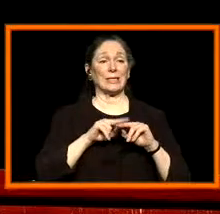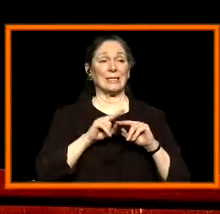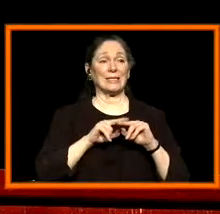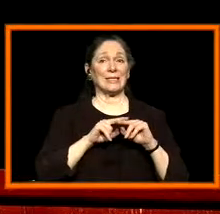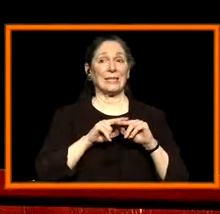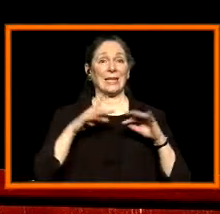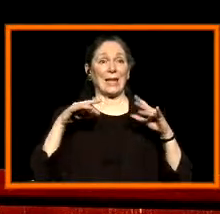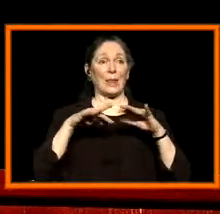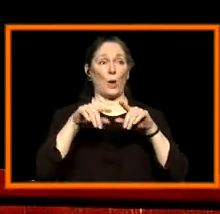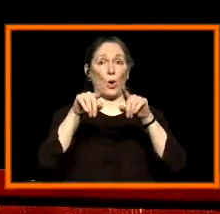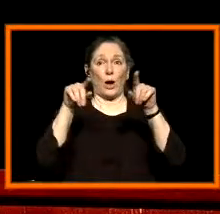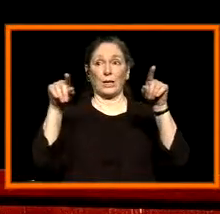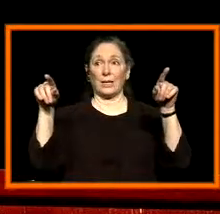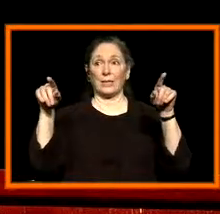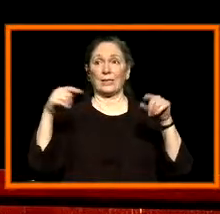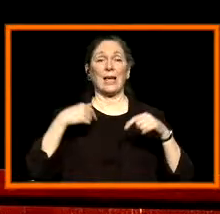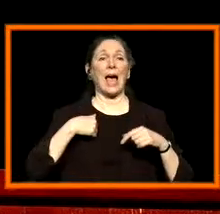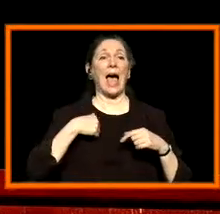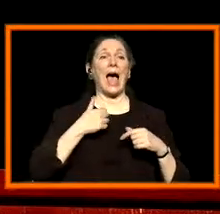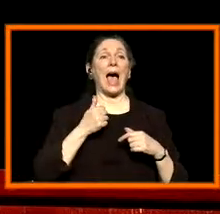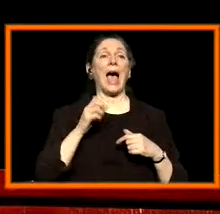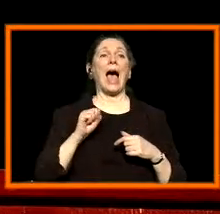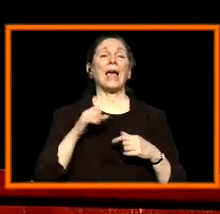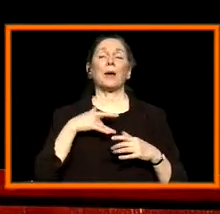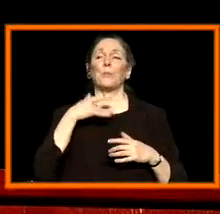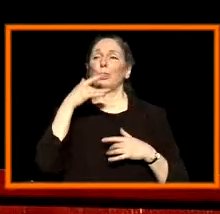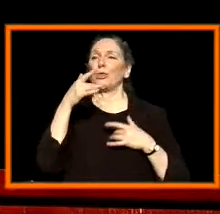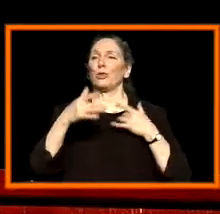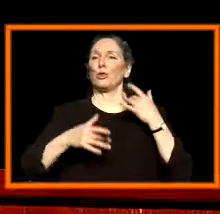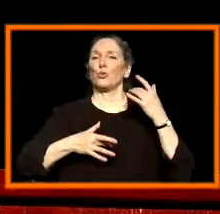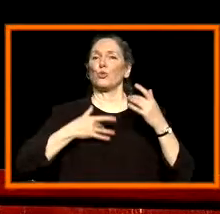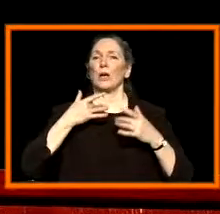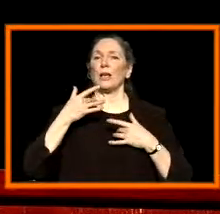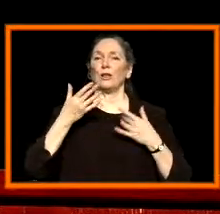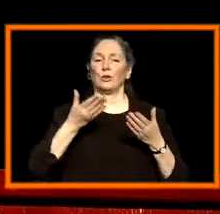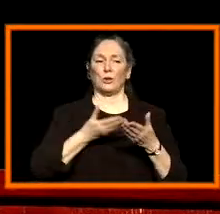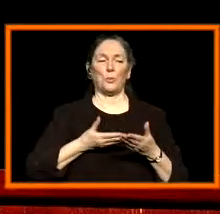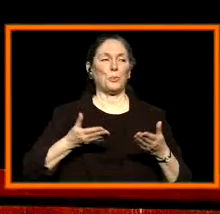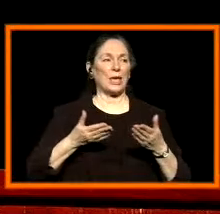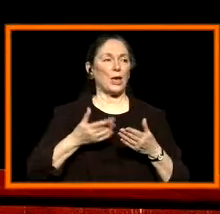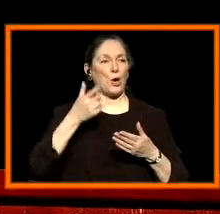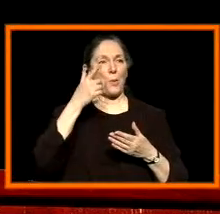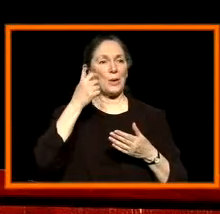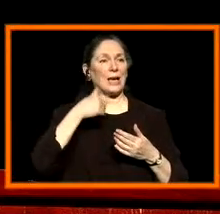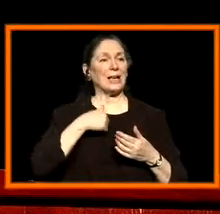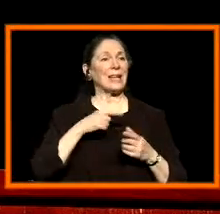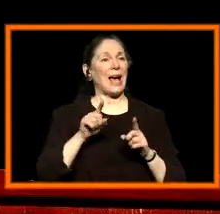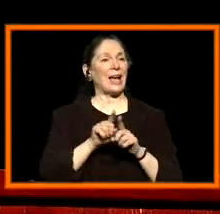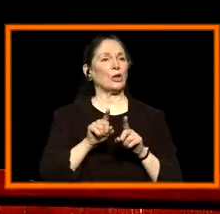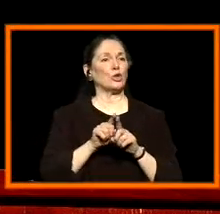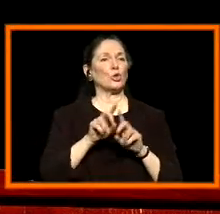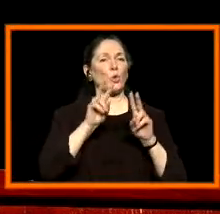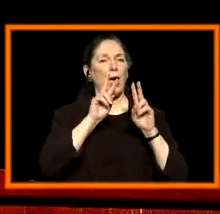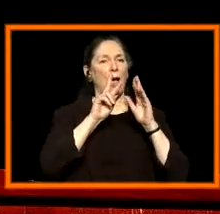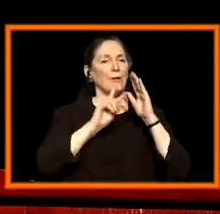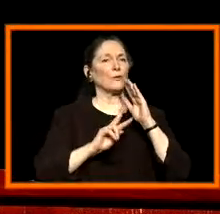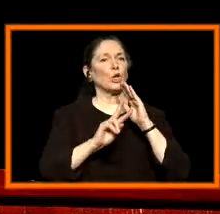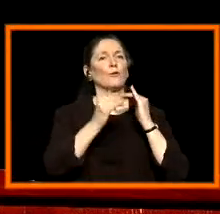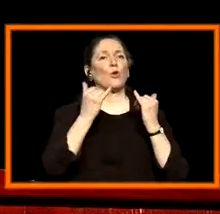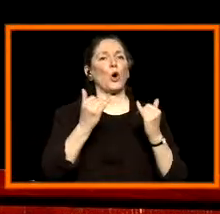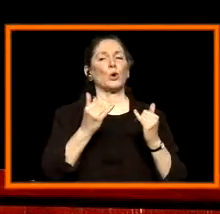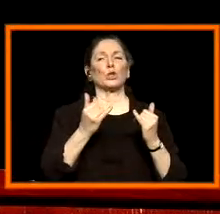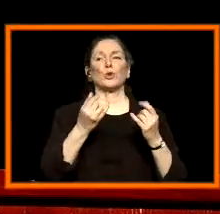the audience, I am thrilled to be here because I too have looked forward to